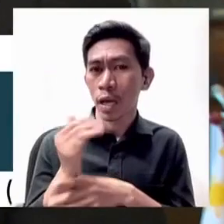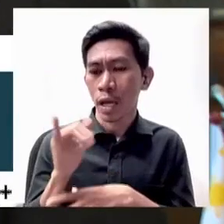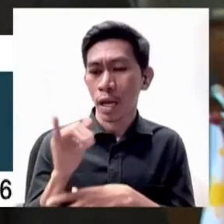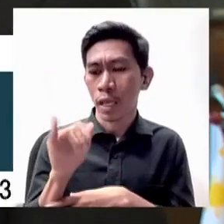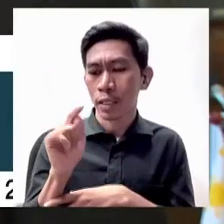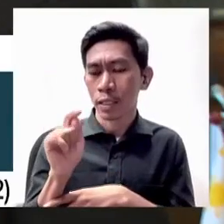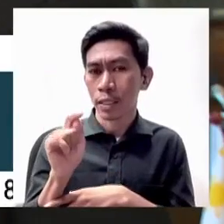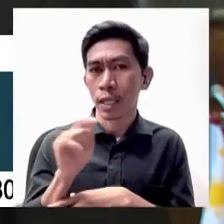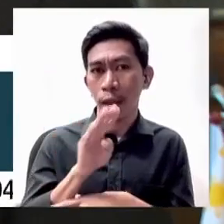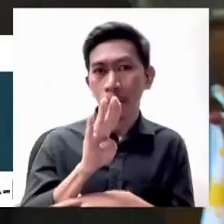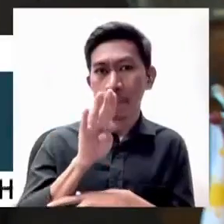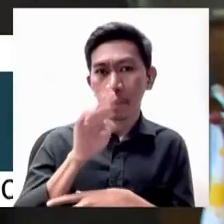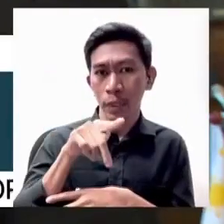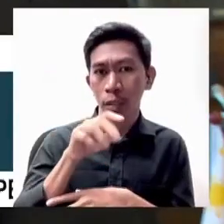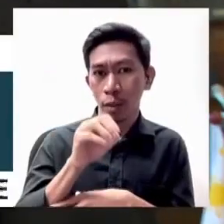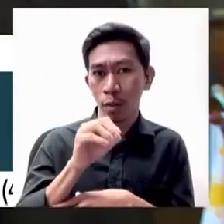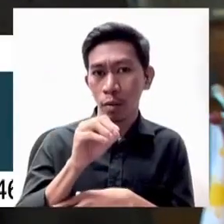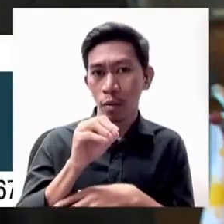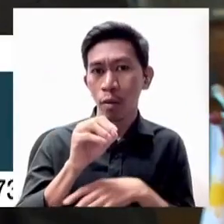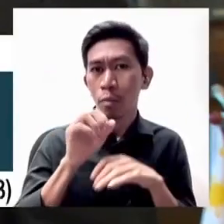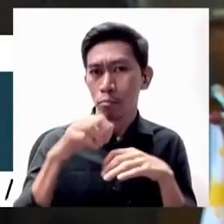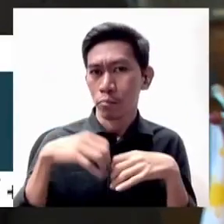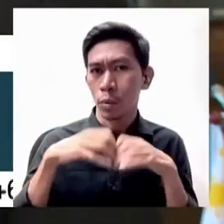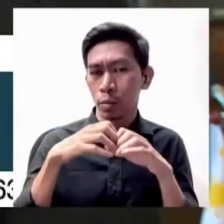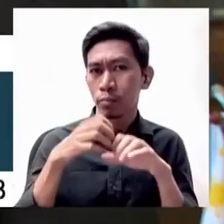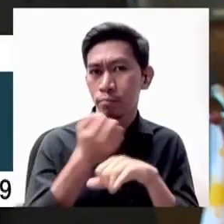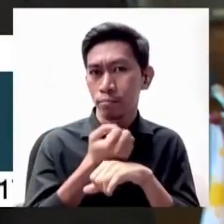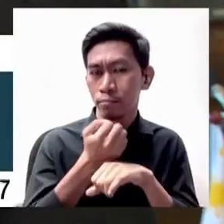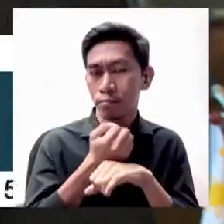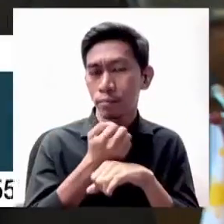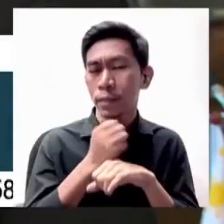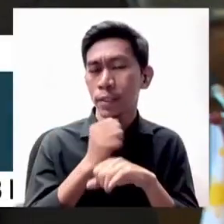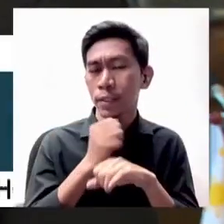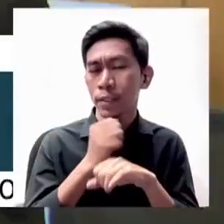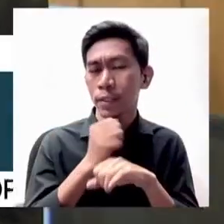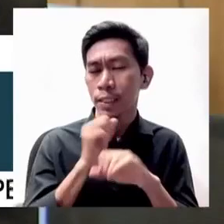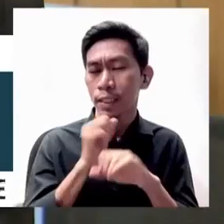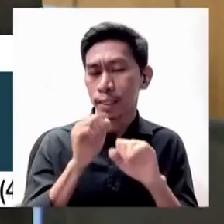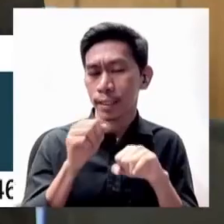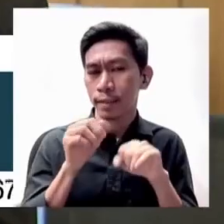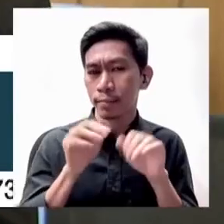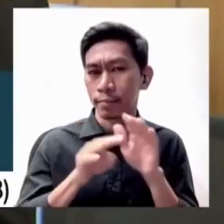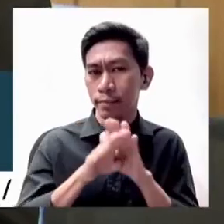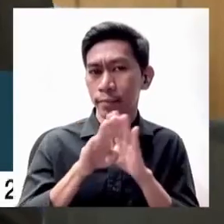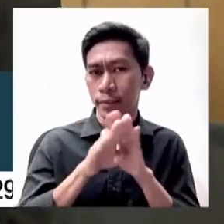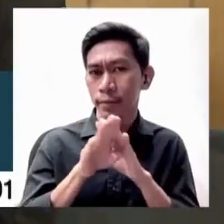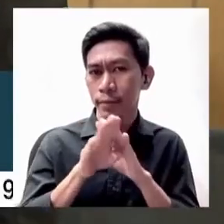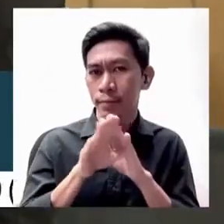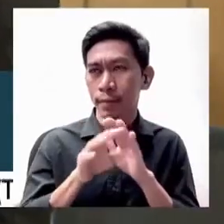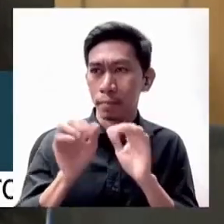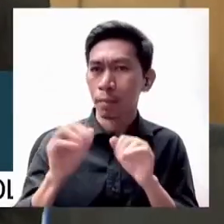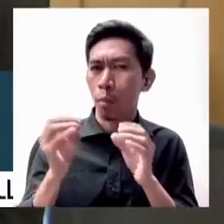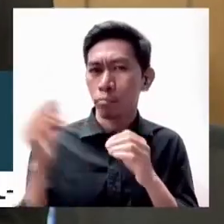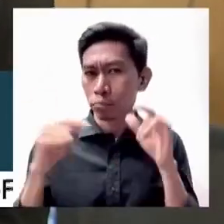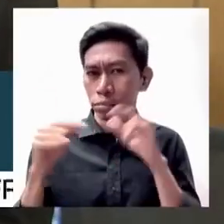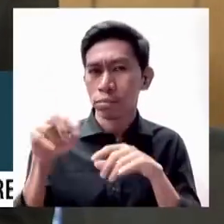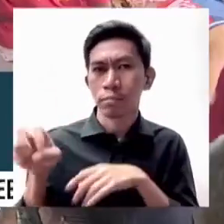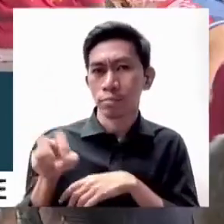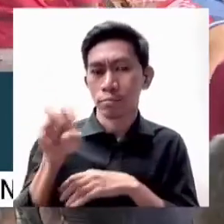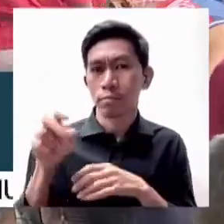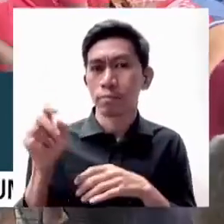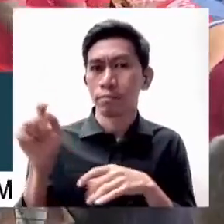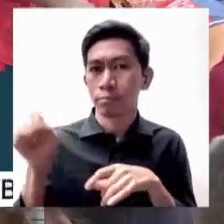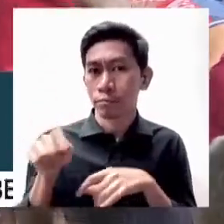will remain resilient. We expect also a pickup in tourism. But Van Duren also cited various